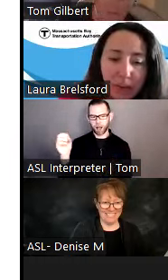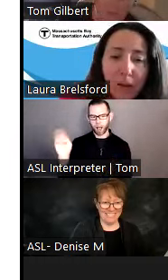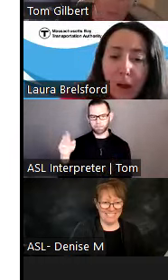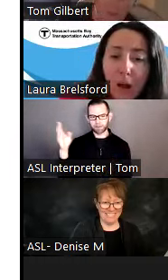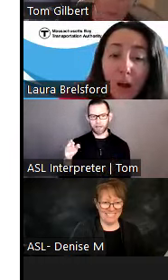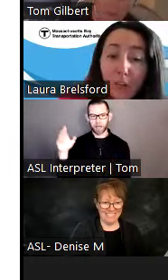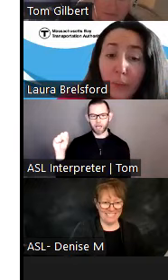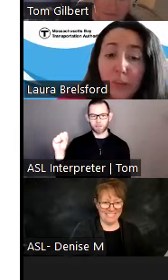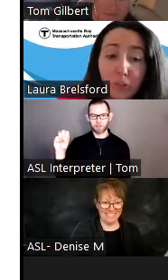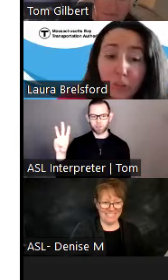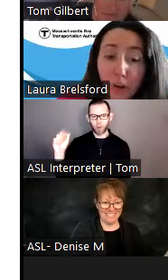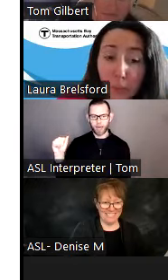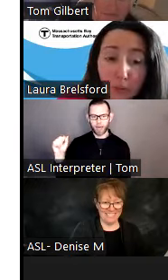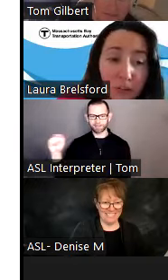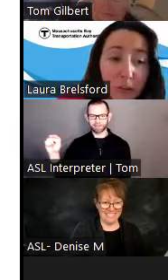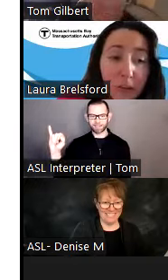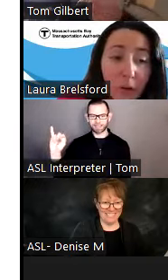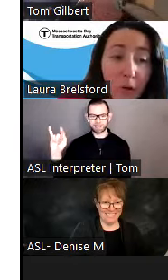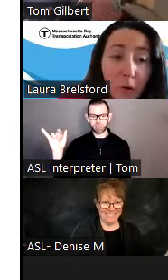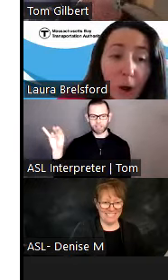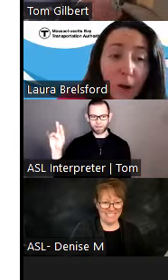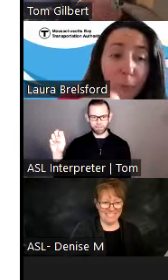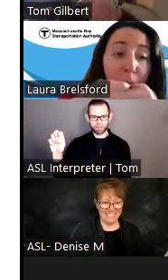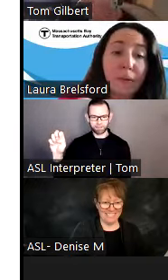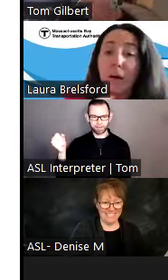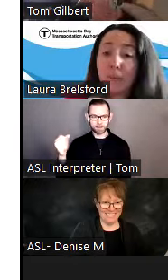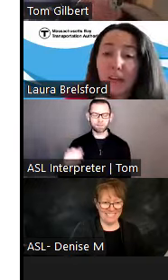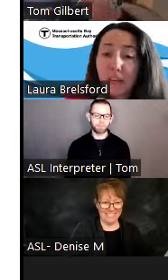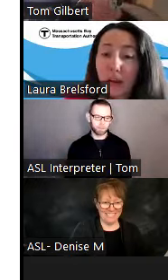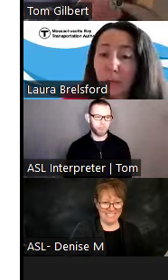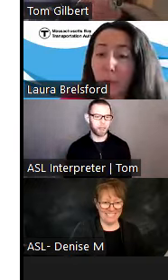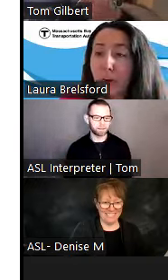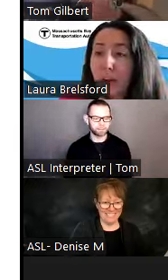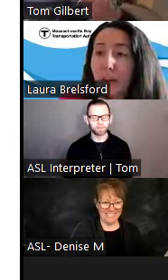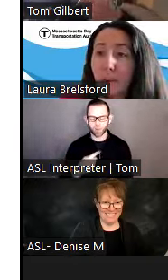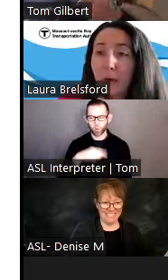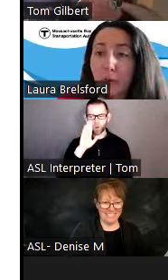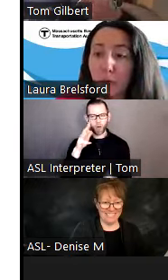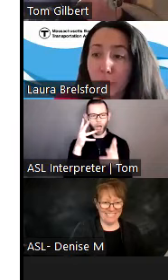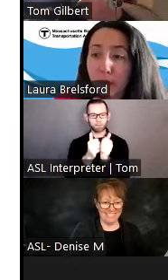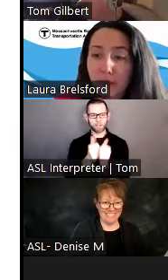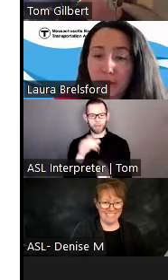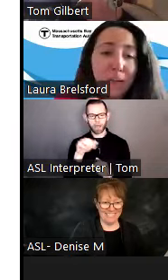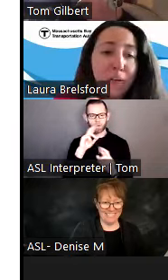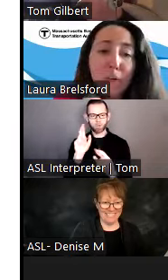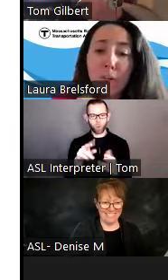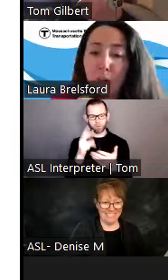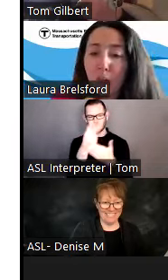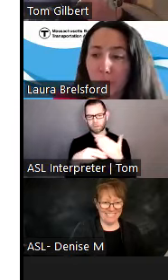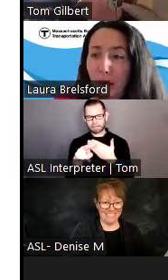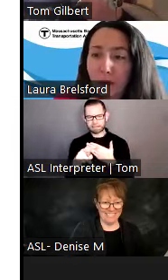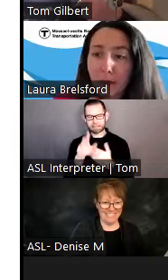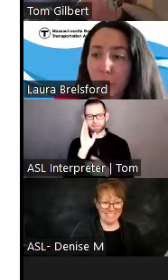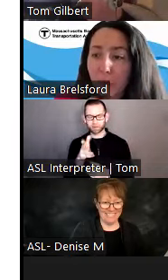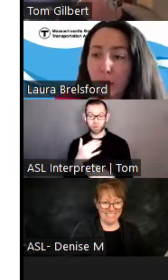mbta.com/SWA-initiatives. Although I should note, we will be updating that report in about 2 weeks. So